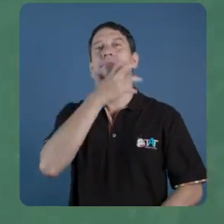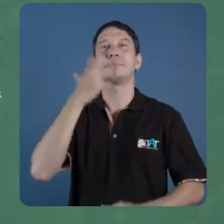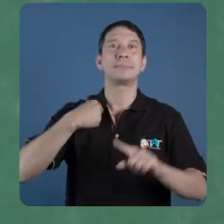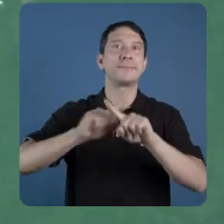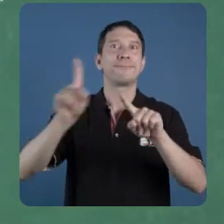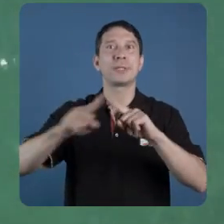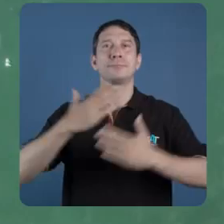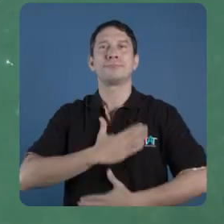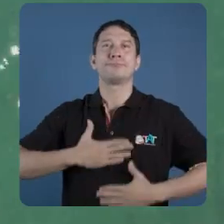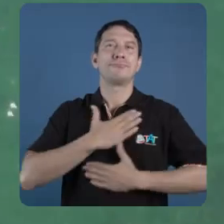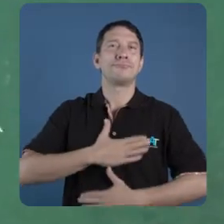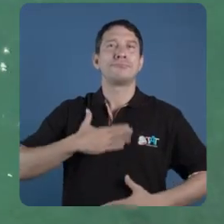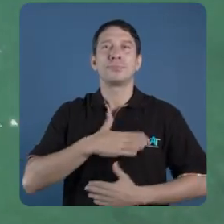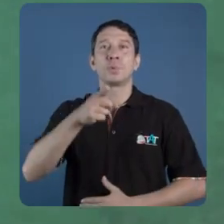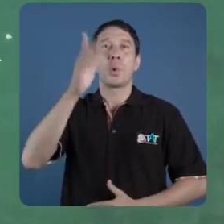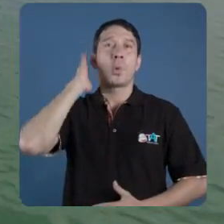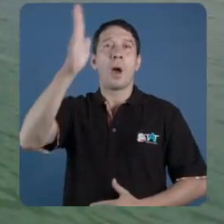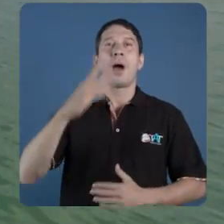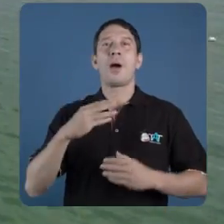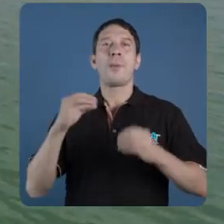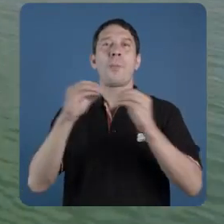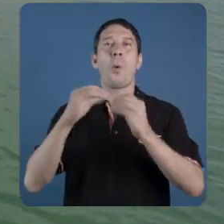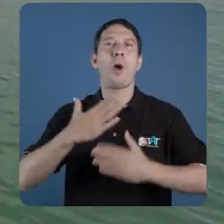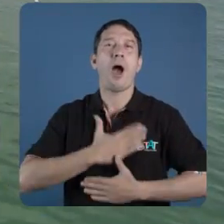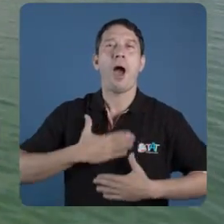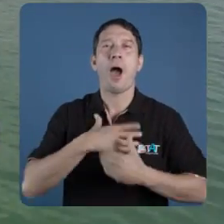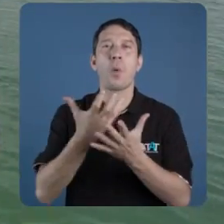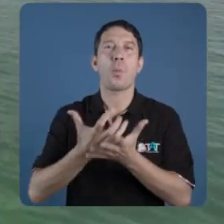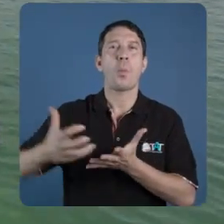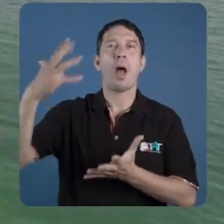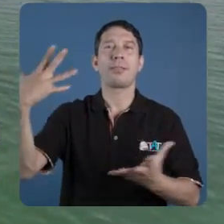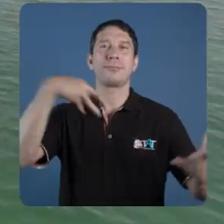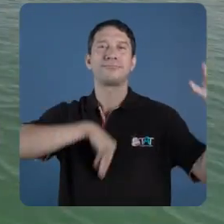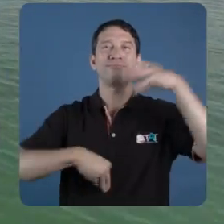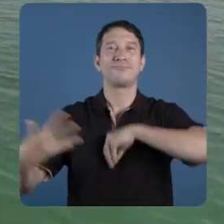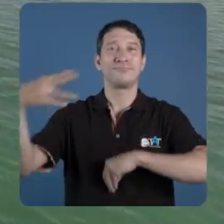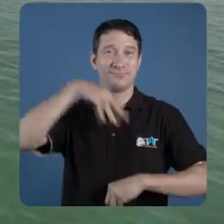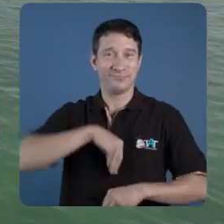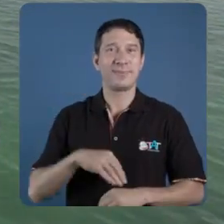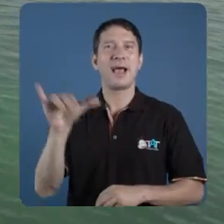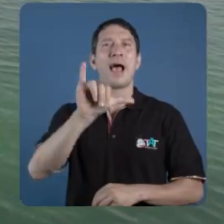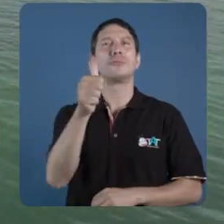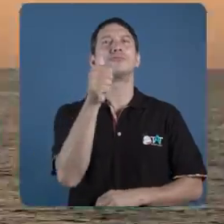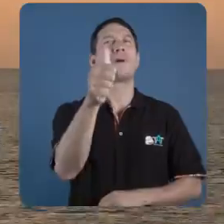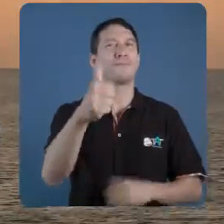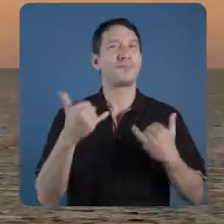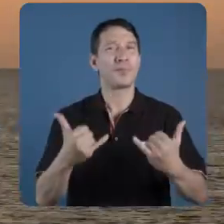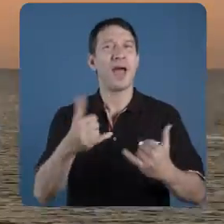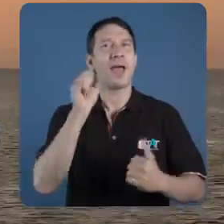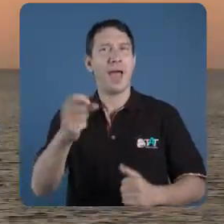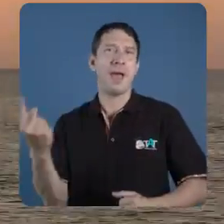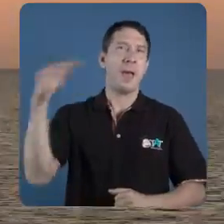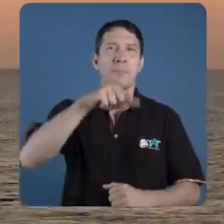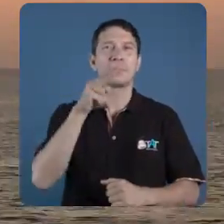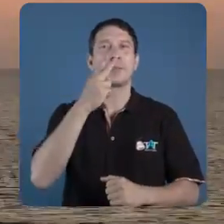was slower, the world was bigger, and adventures more daring. Most of all, you'll find explorers coming together in pursuit of